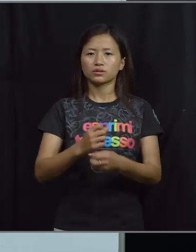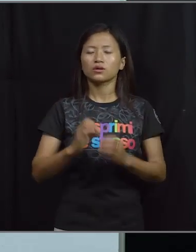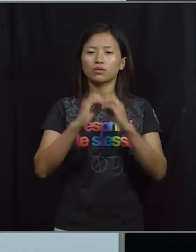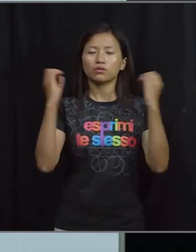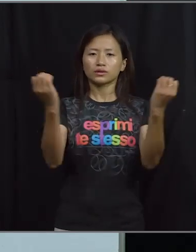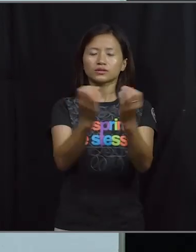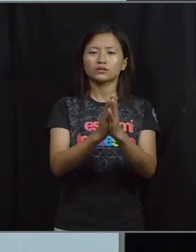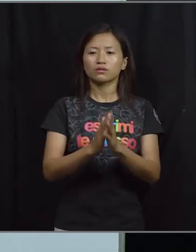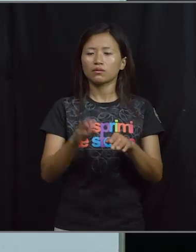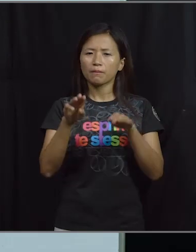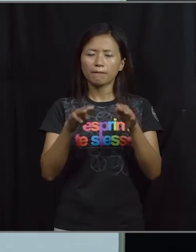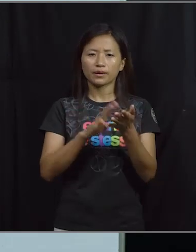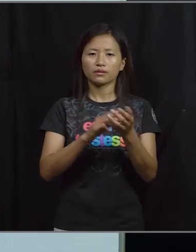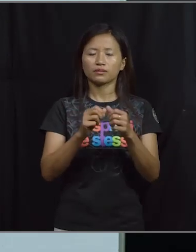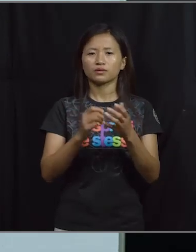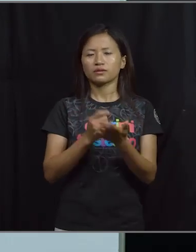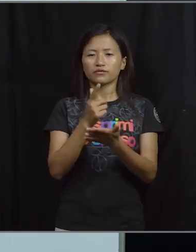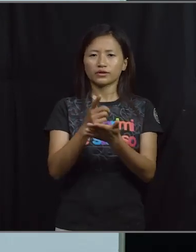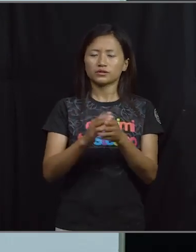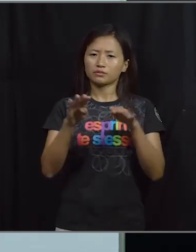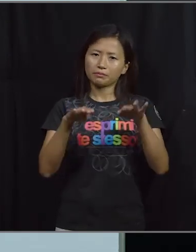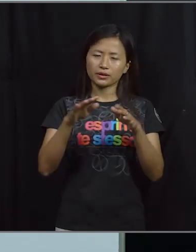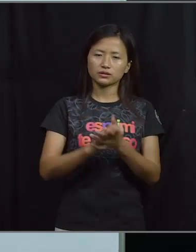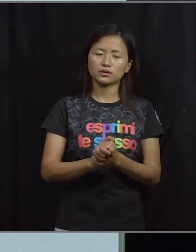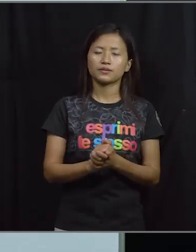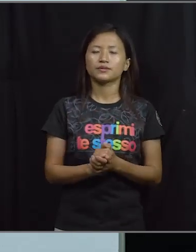as manage, like financial management,